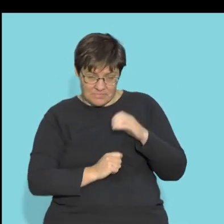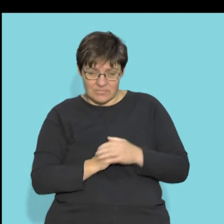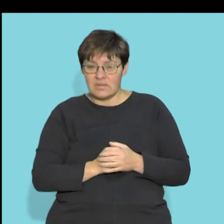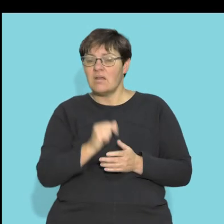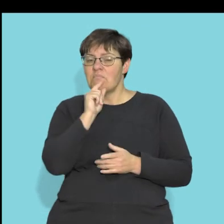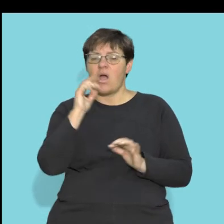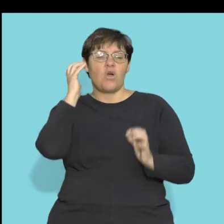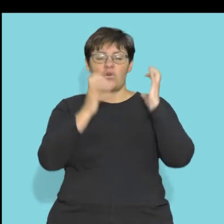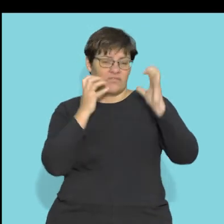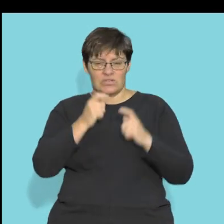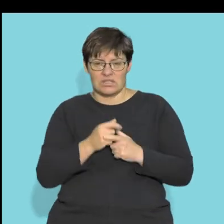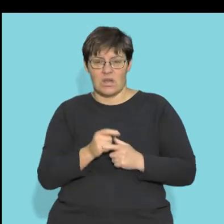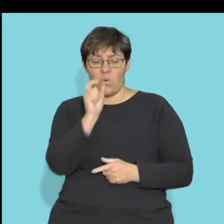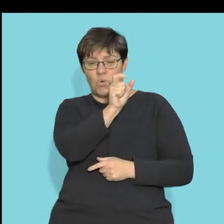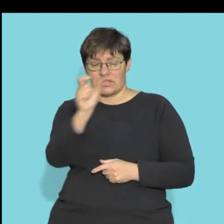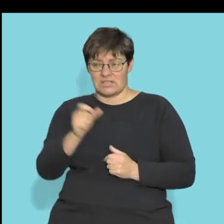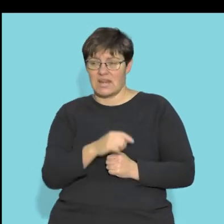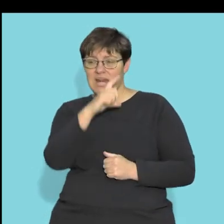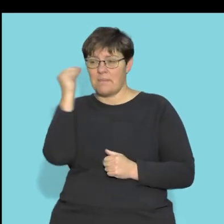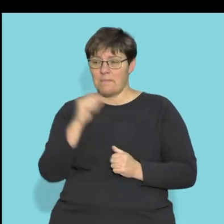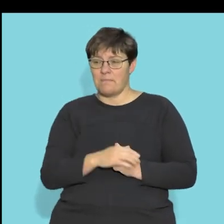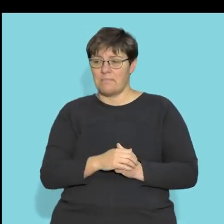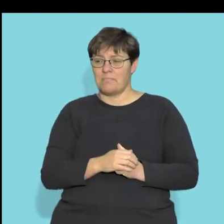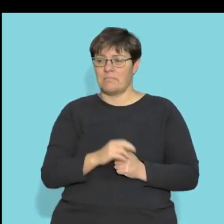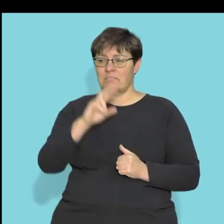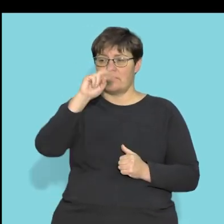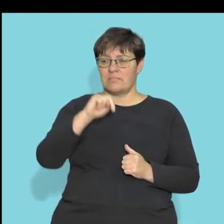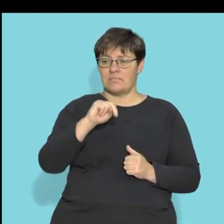confused with the words. It's called the